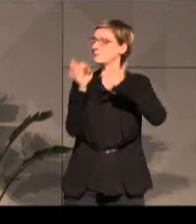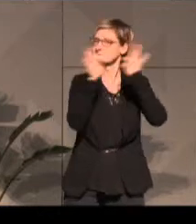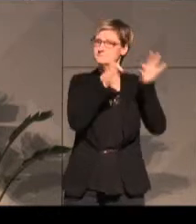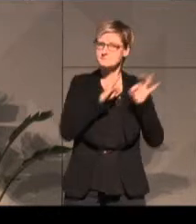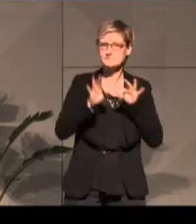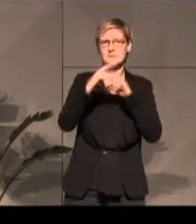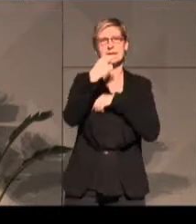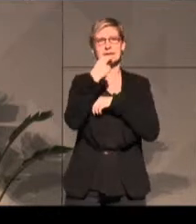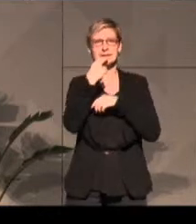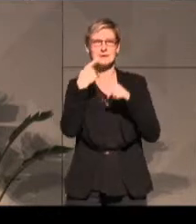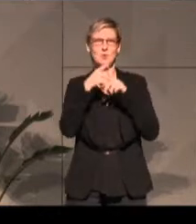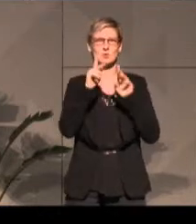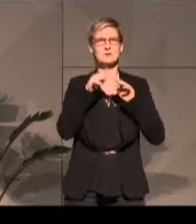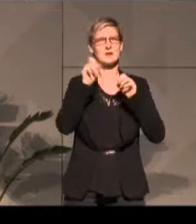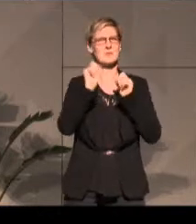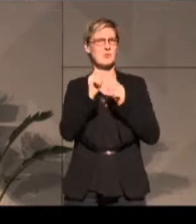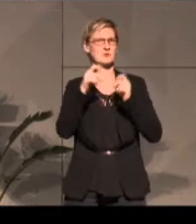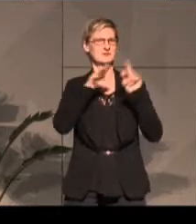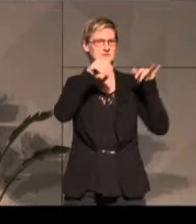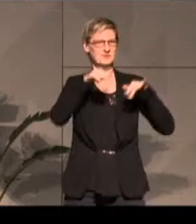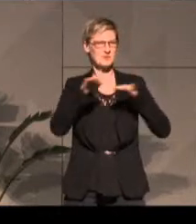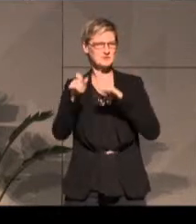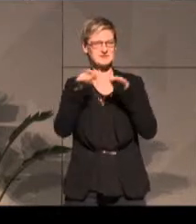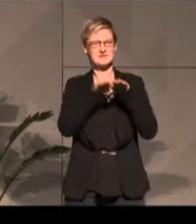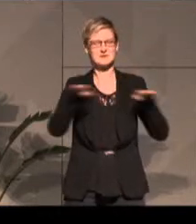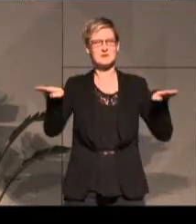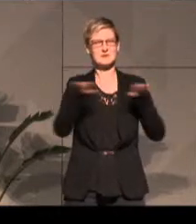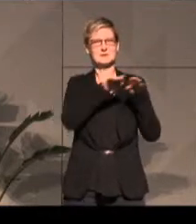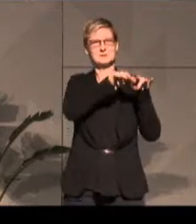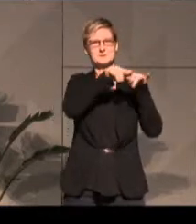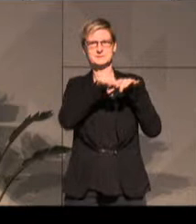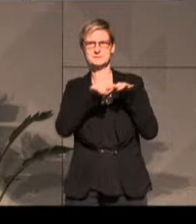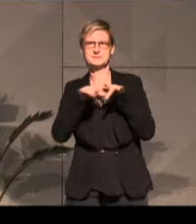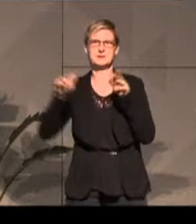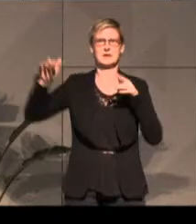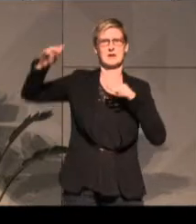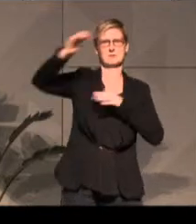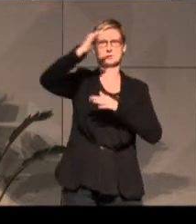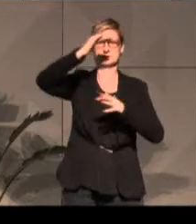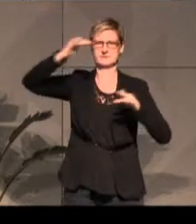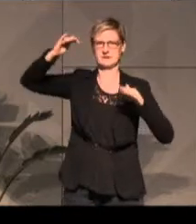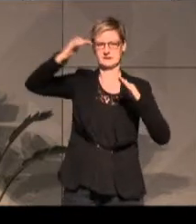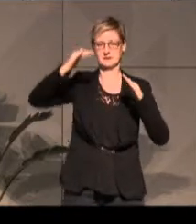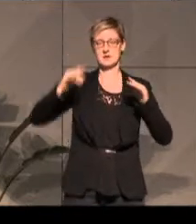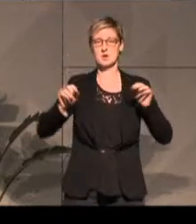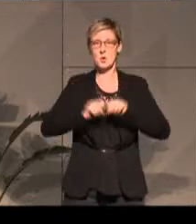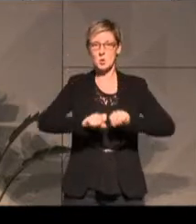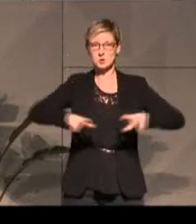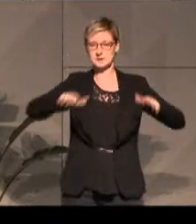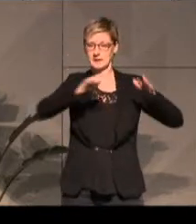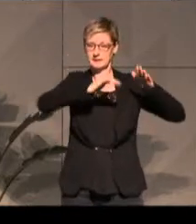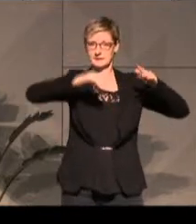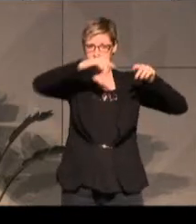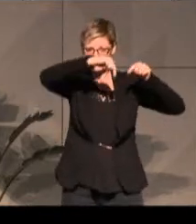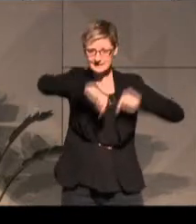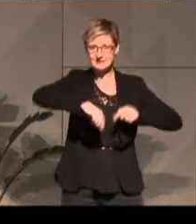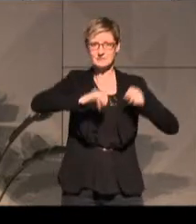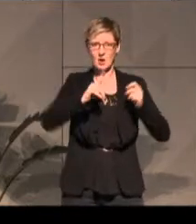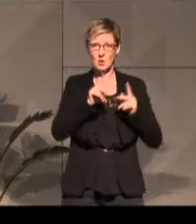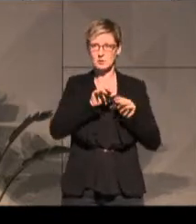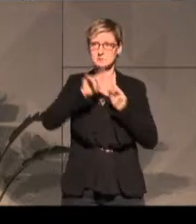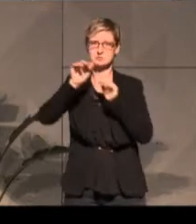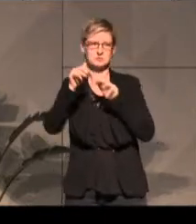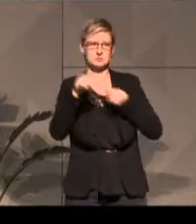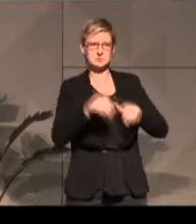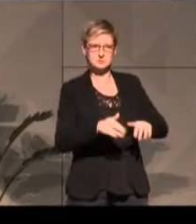the energy, the momentum and the humidity fluxes from the surface up to the atmosphere, deep into